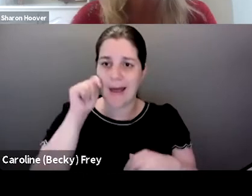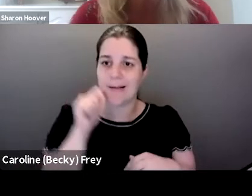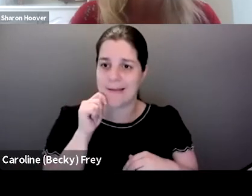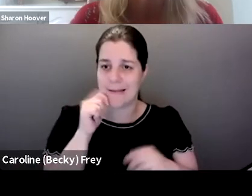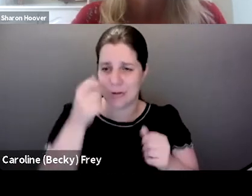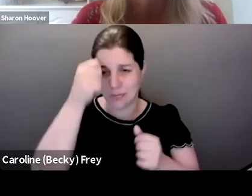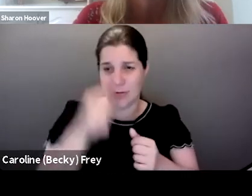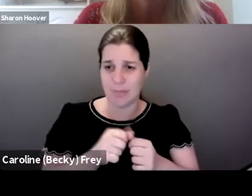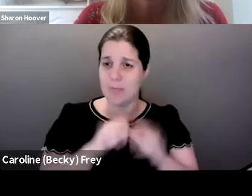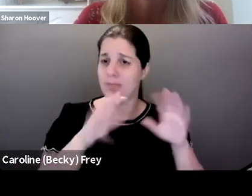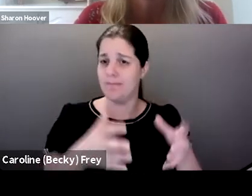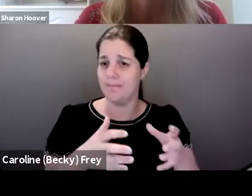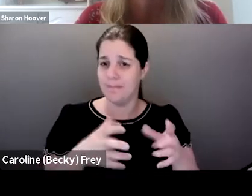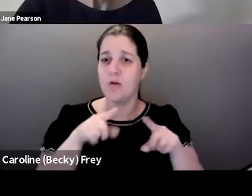everyone.